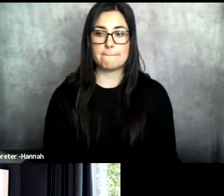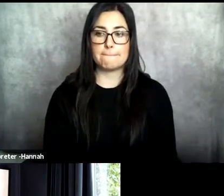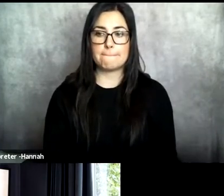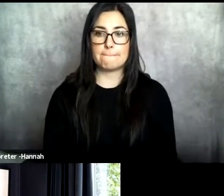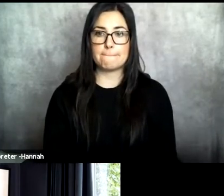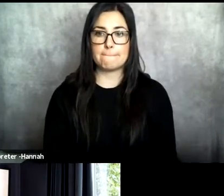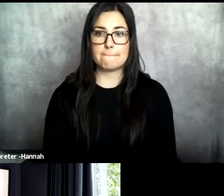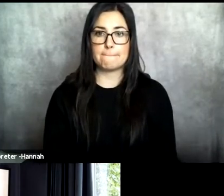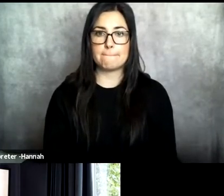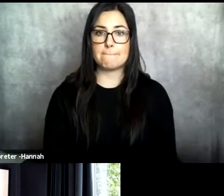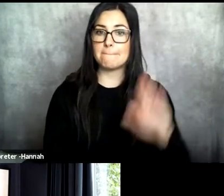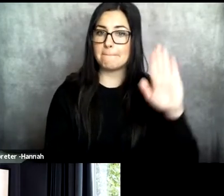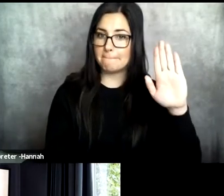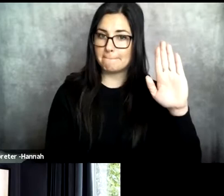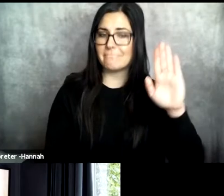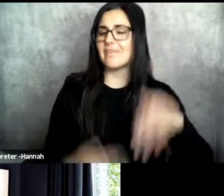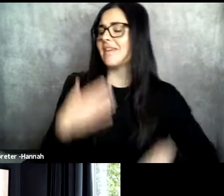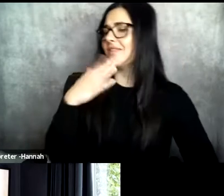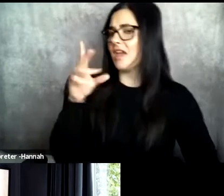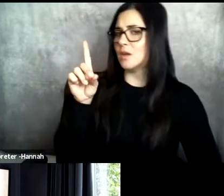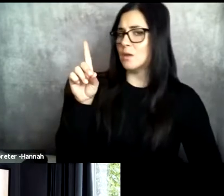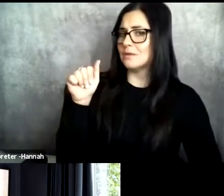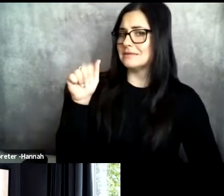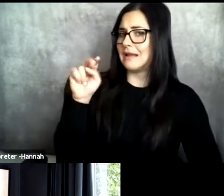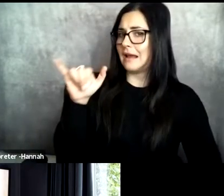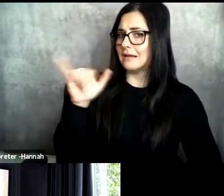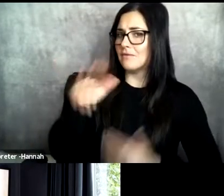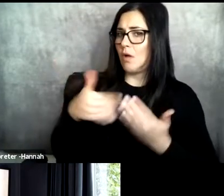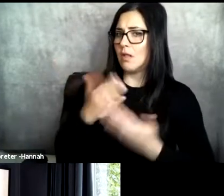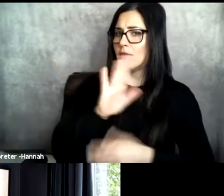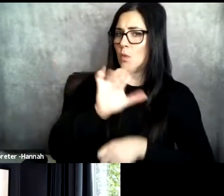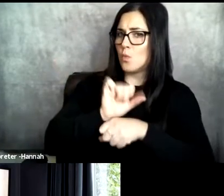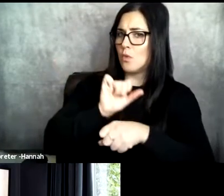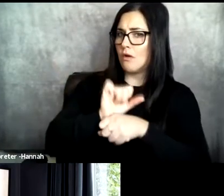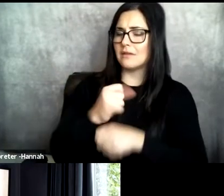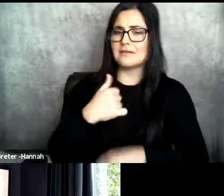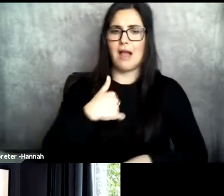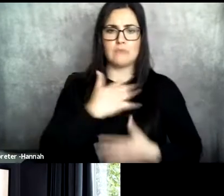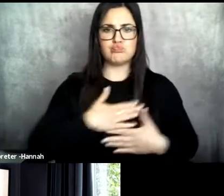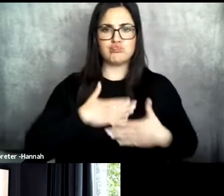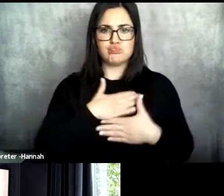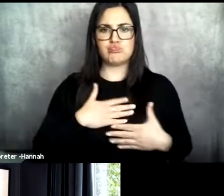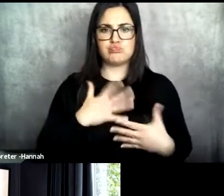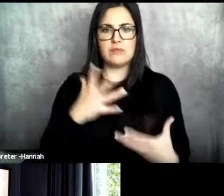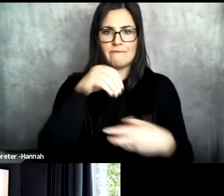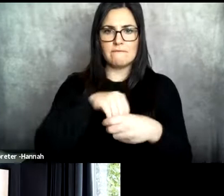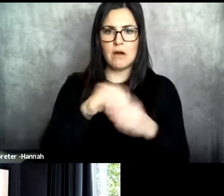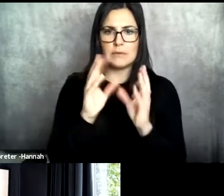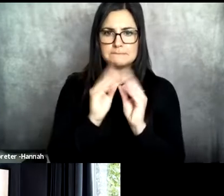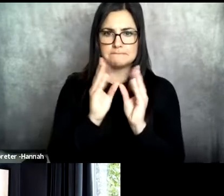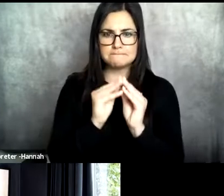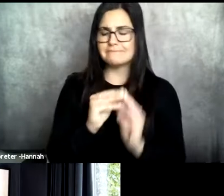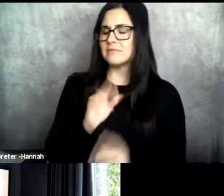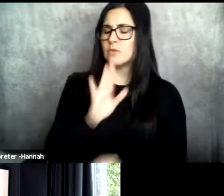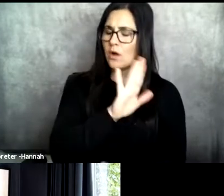I just want to say thank you, Danny, for all your hard work. I love being a part of this, and I love what you're doing, man.